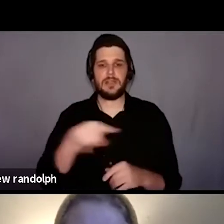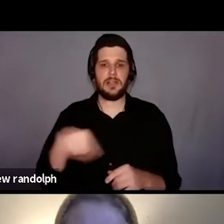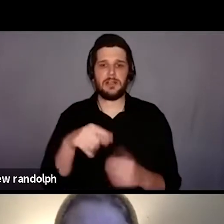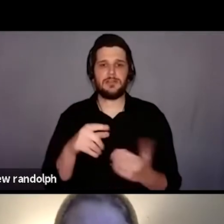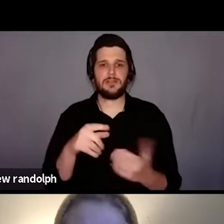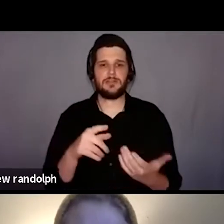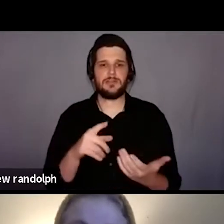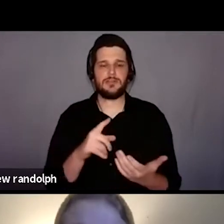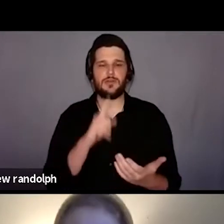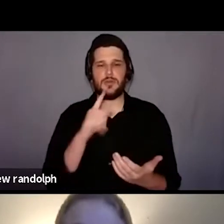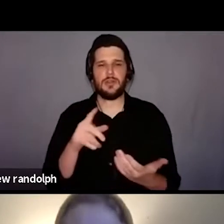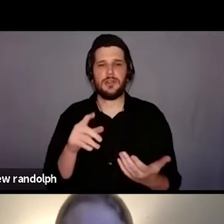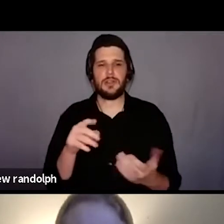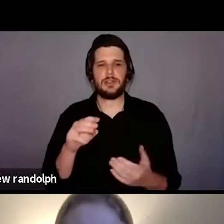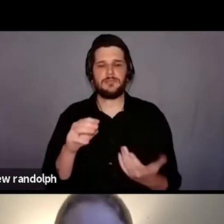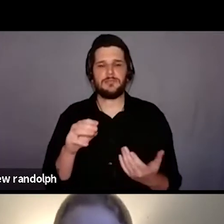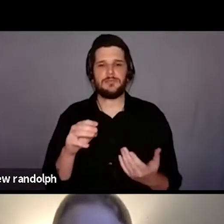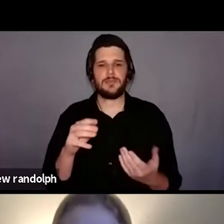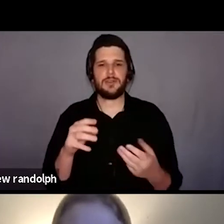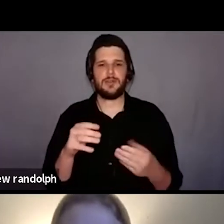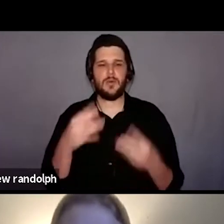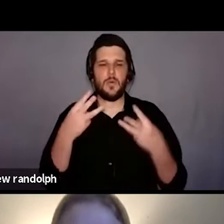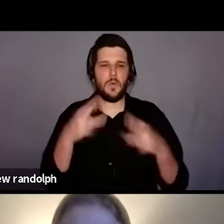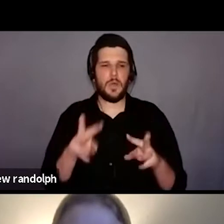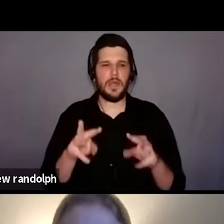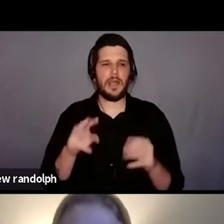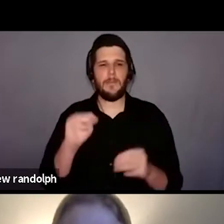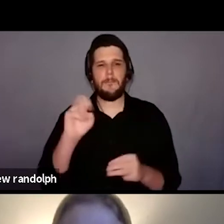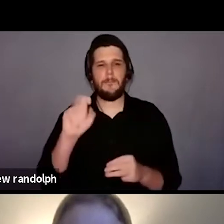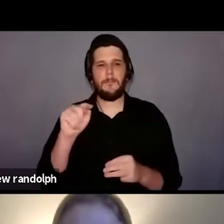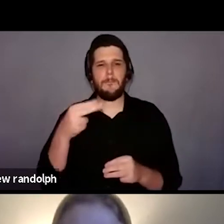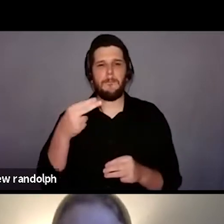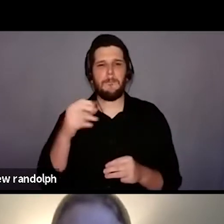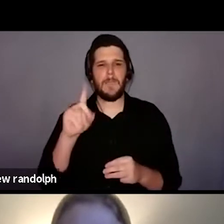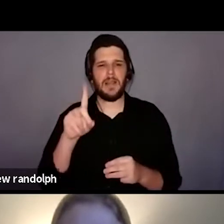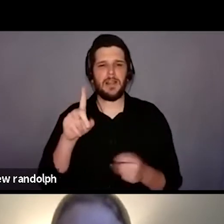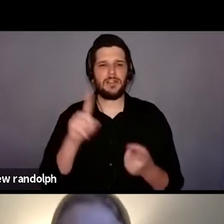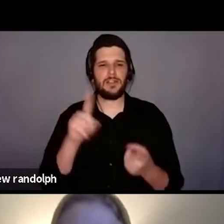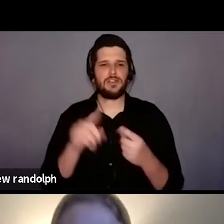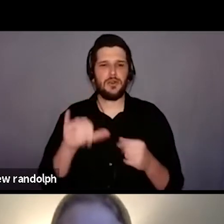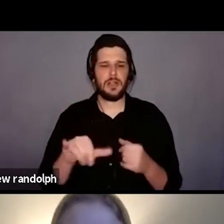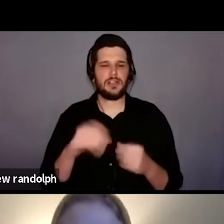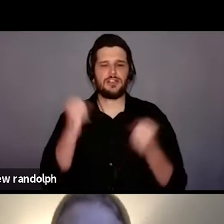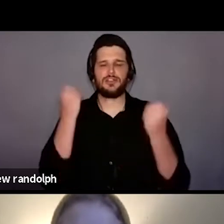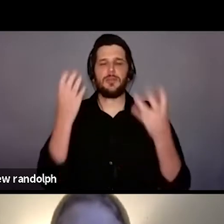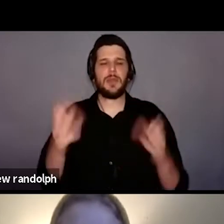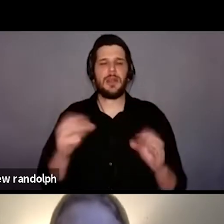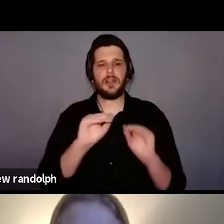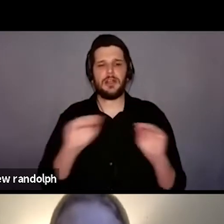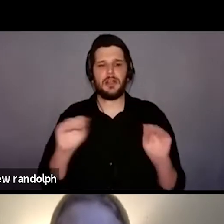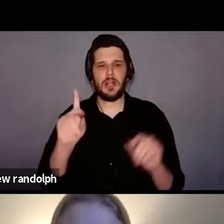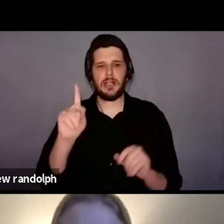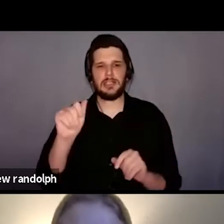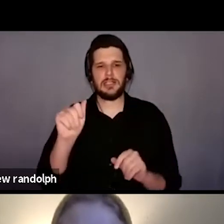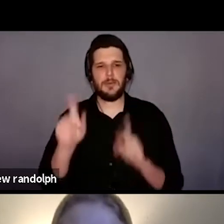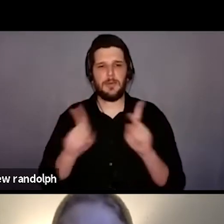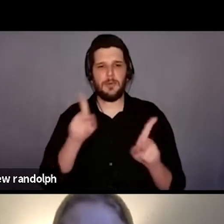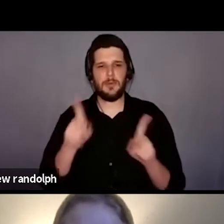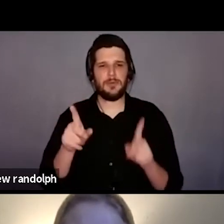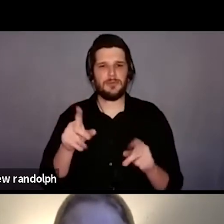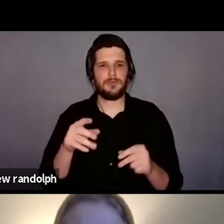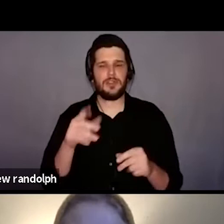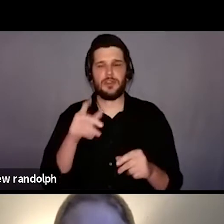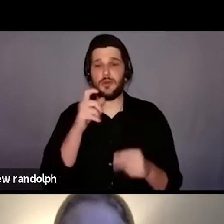there's a methodology to that. And I find that so many non-disabled people who even have done decades of